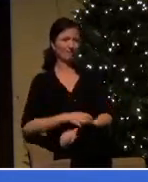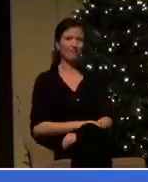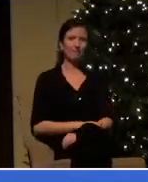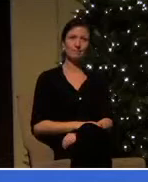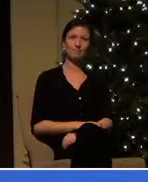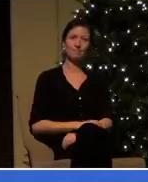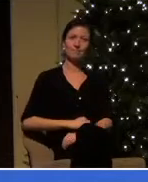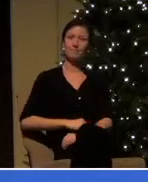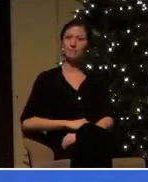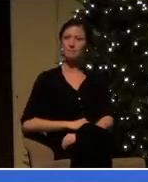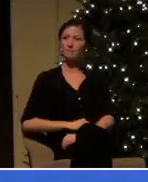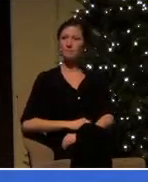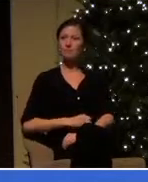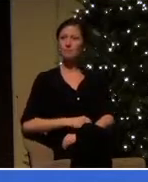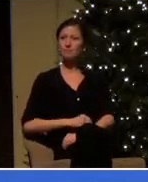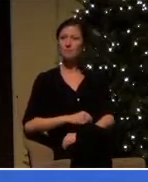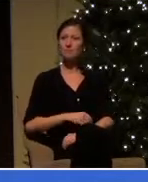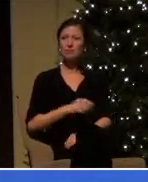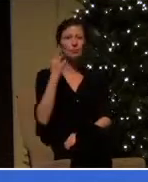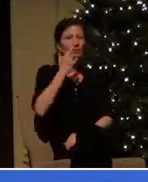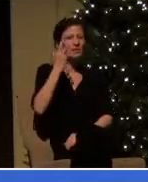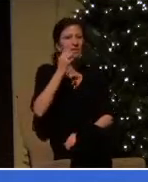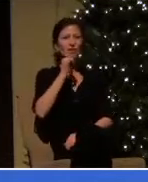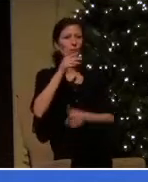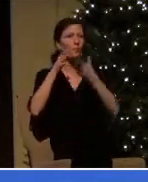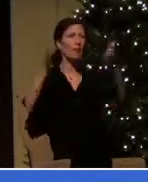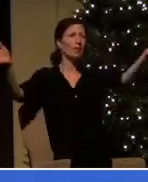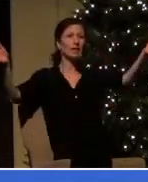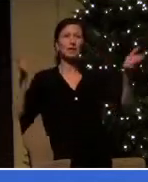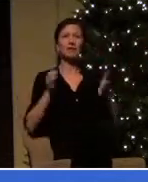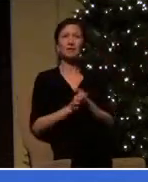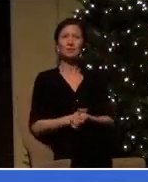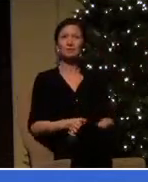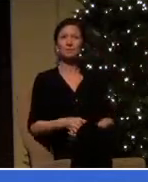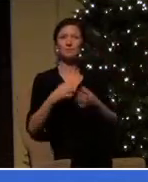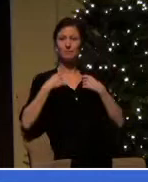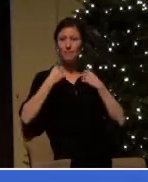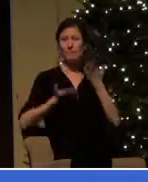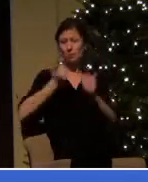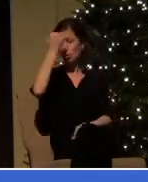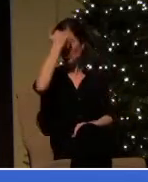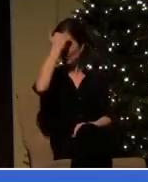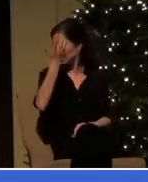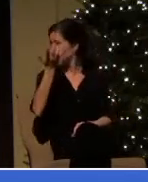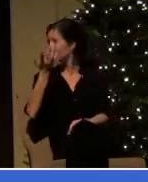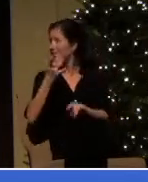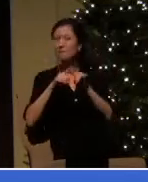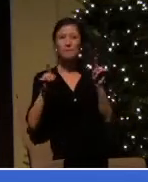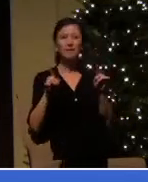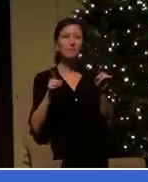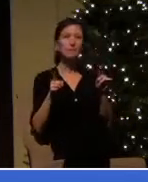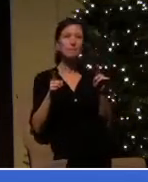why, you know, you don't go out in public flashing, unless you're really stupid, a